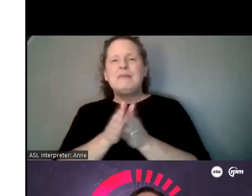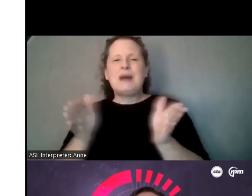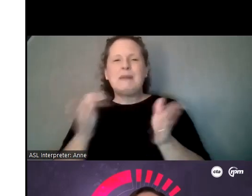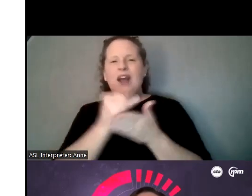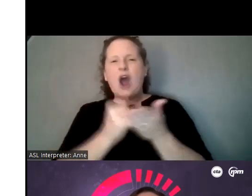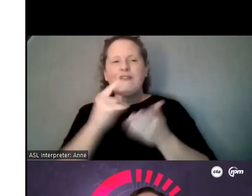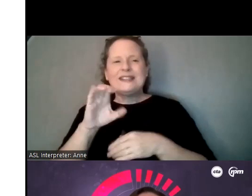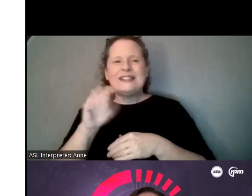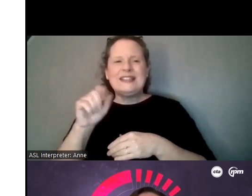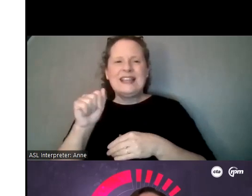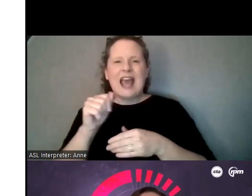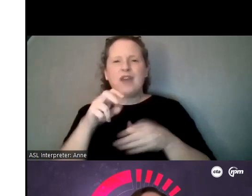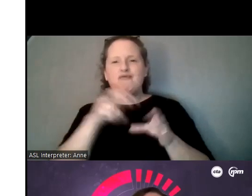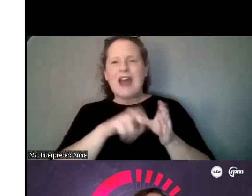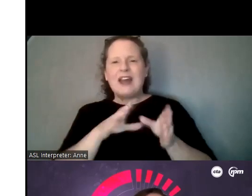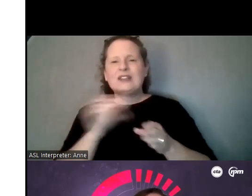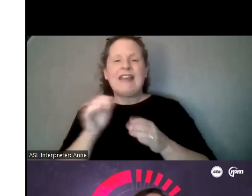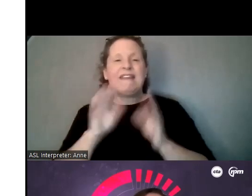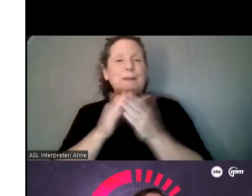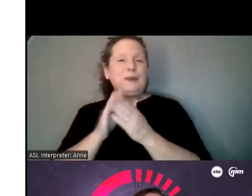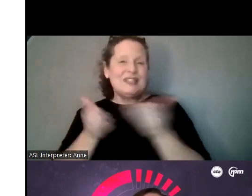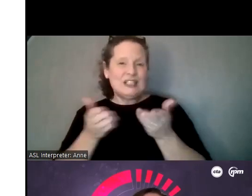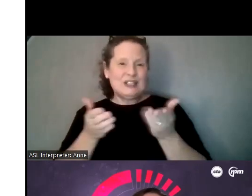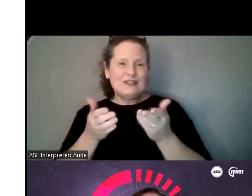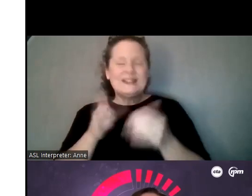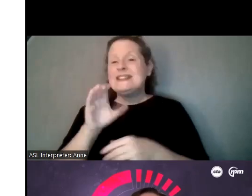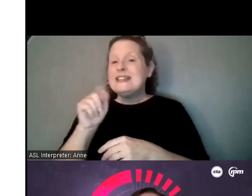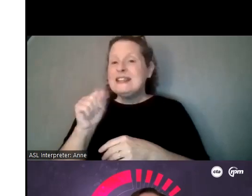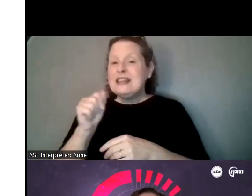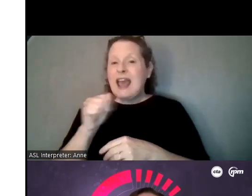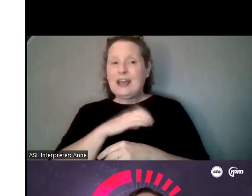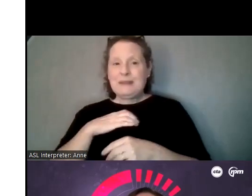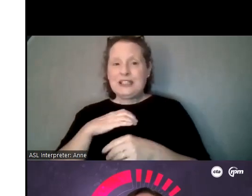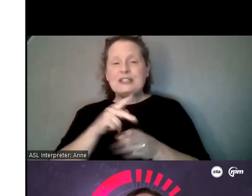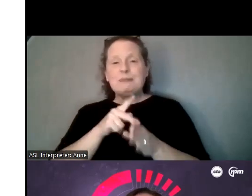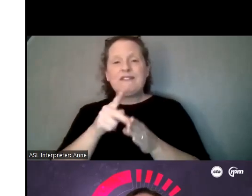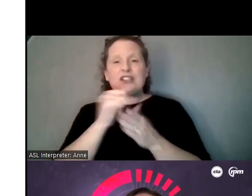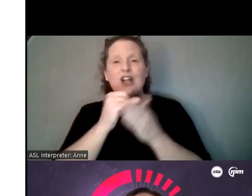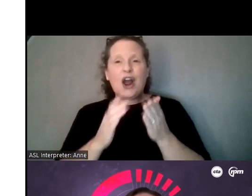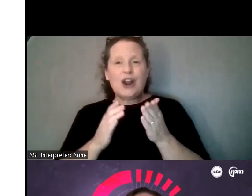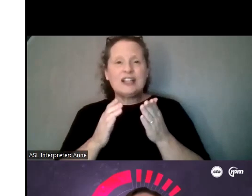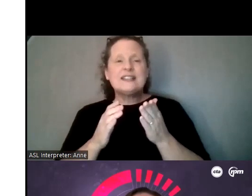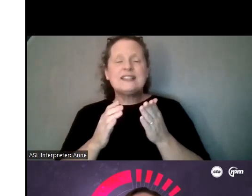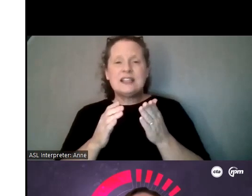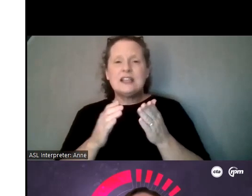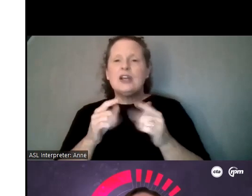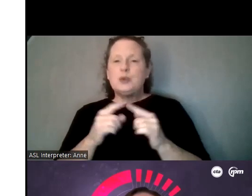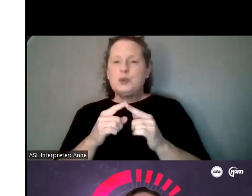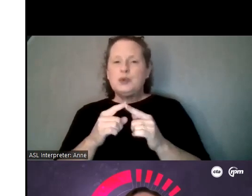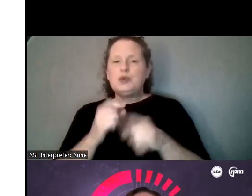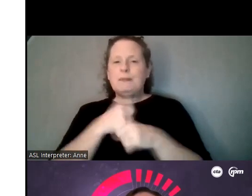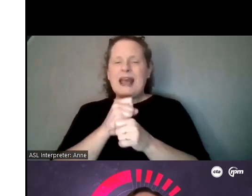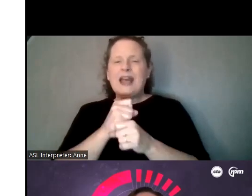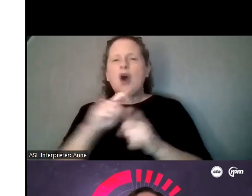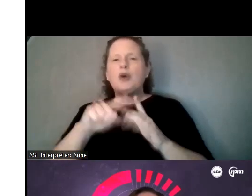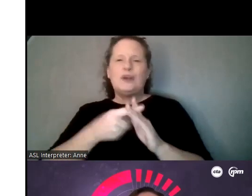the communities it serves. The CTA commissions professional artists to create original site-specific